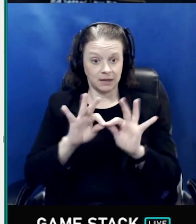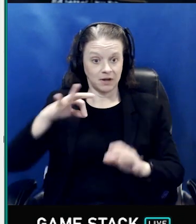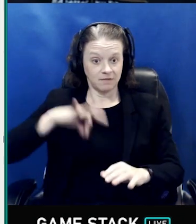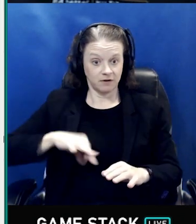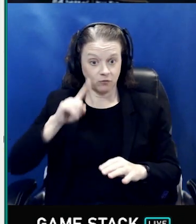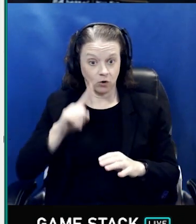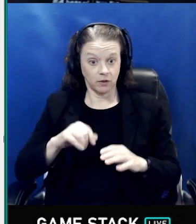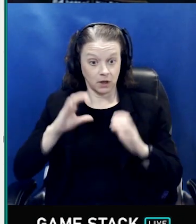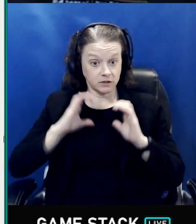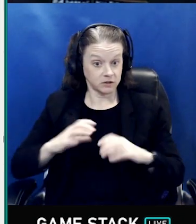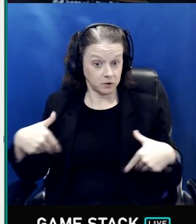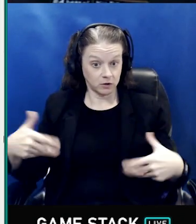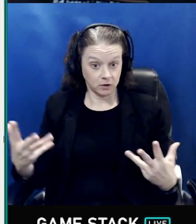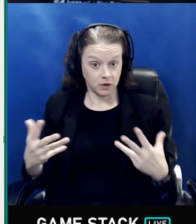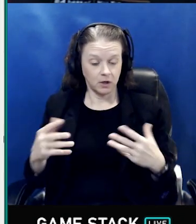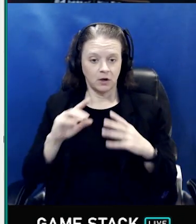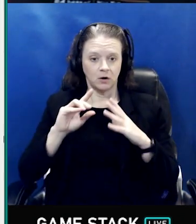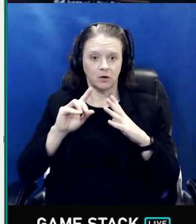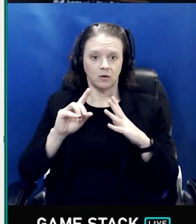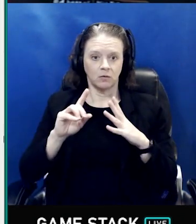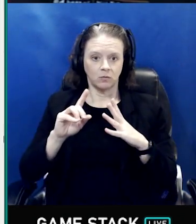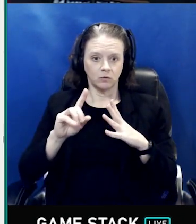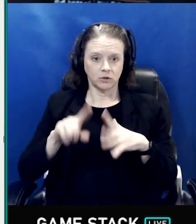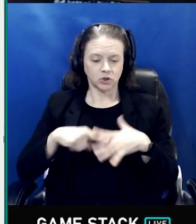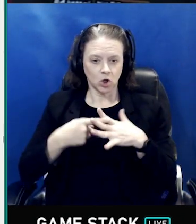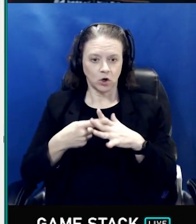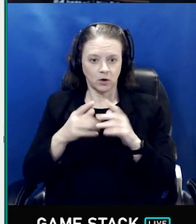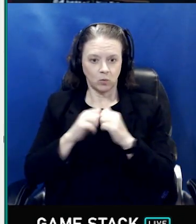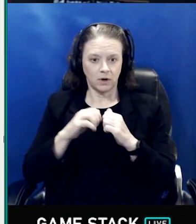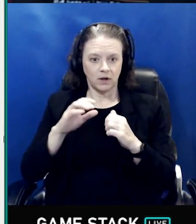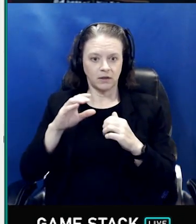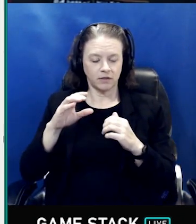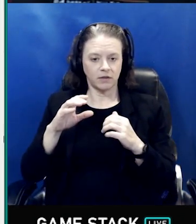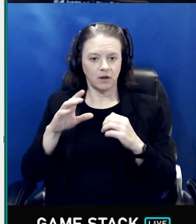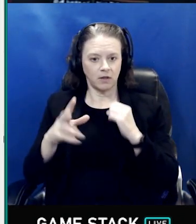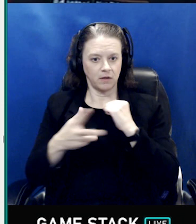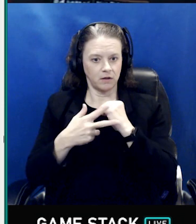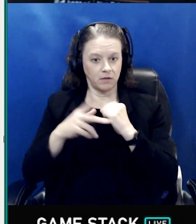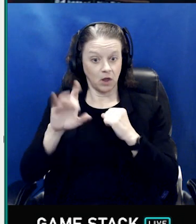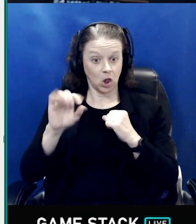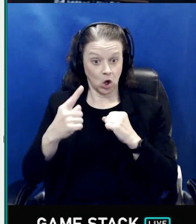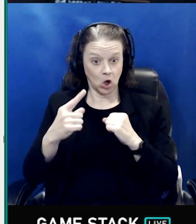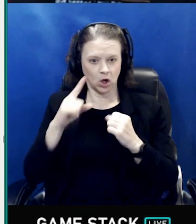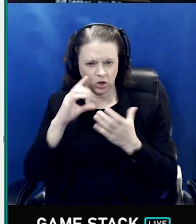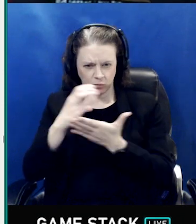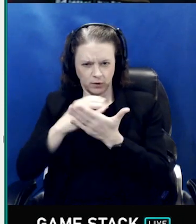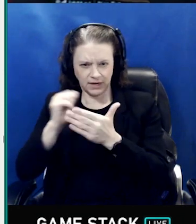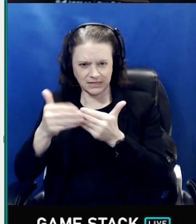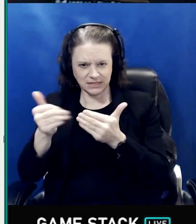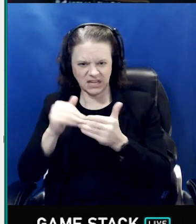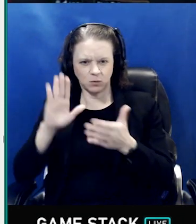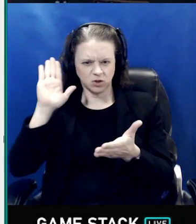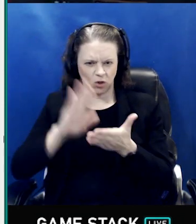storing vast security log with very low price and explore it with ease using sample queries.